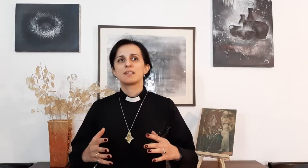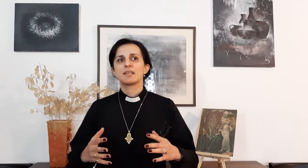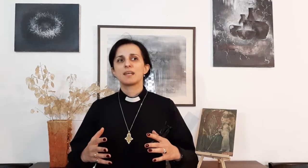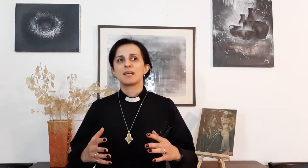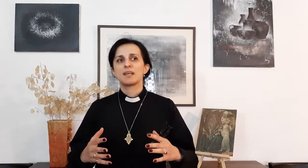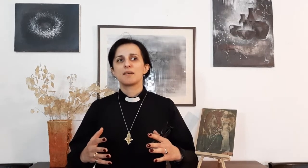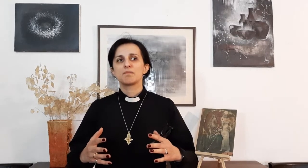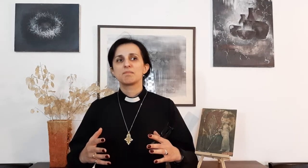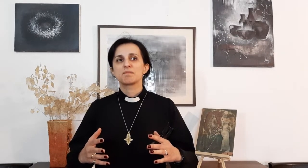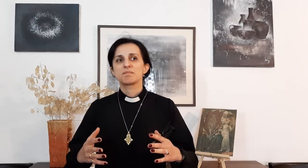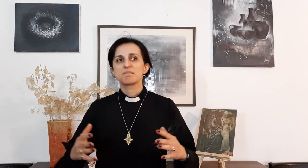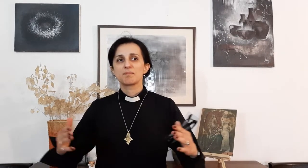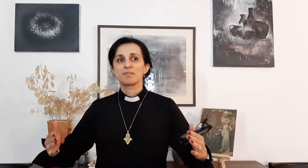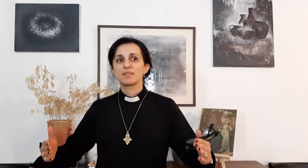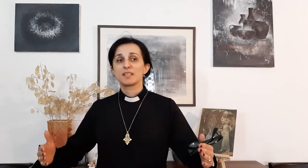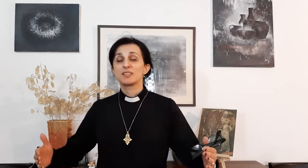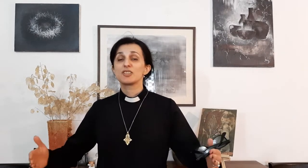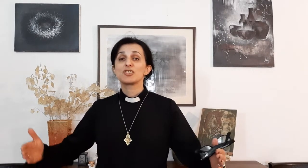the